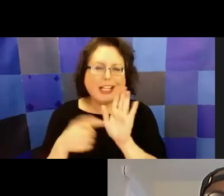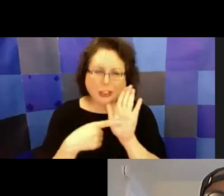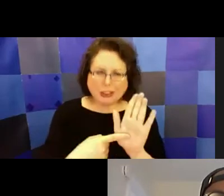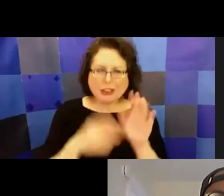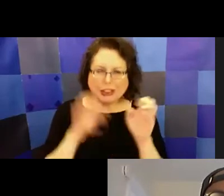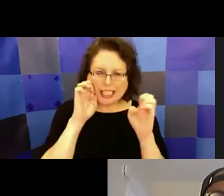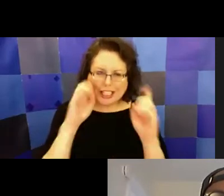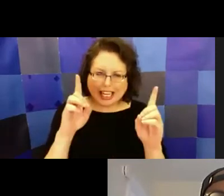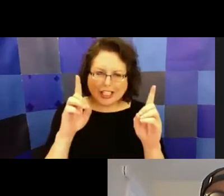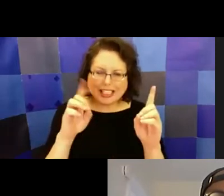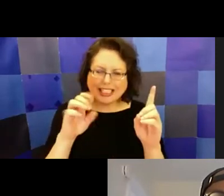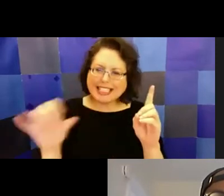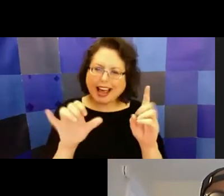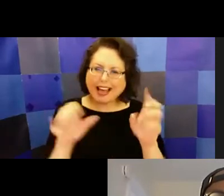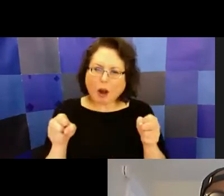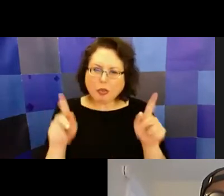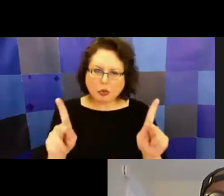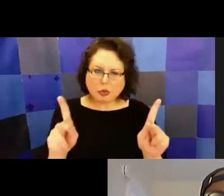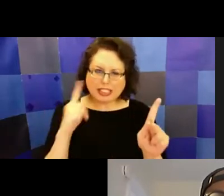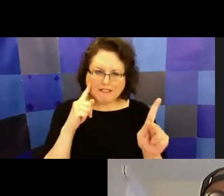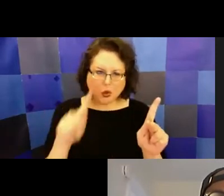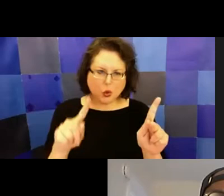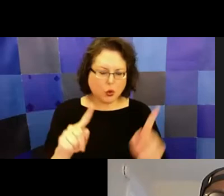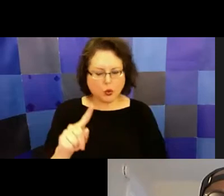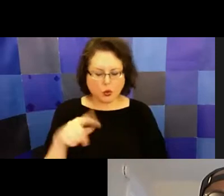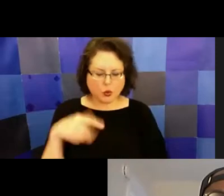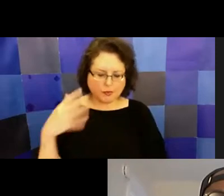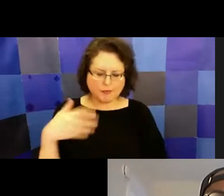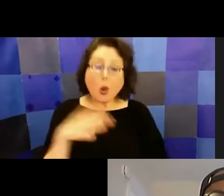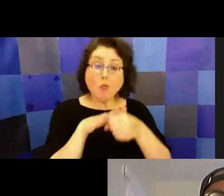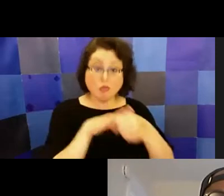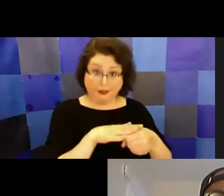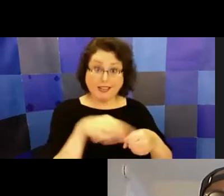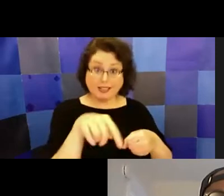education as an opportunity for oppressed people